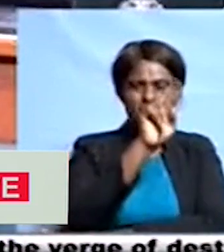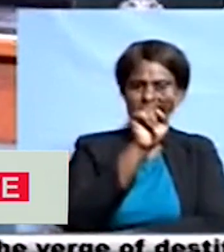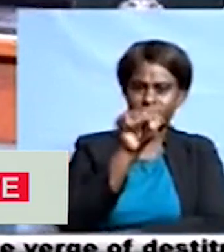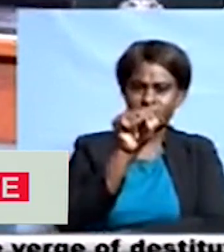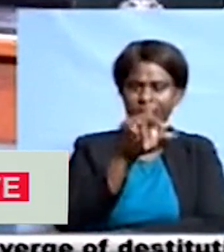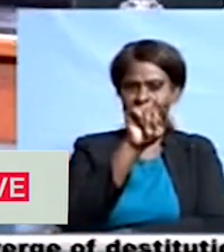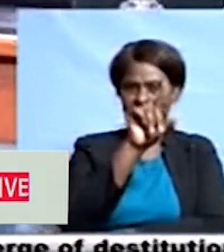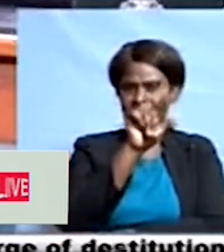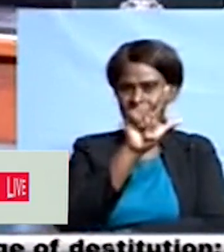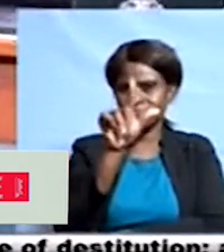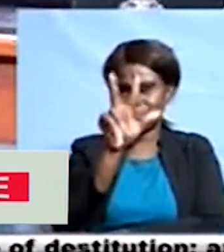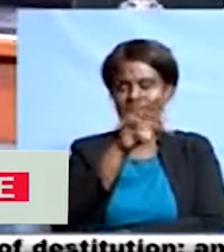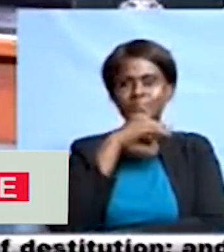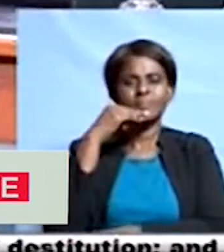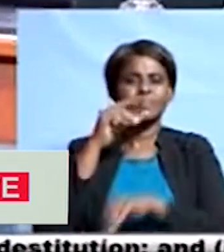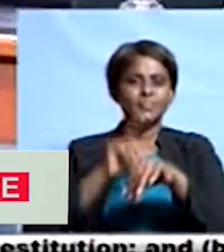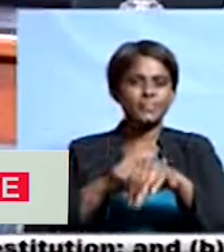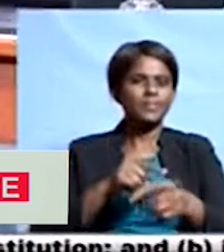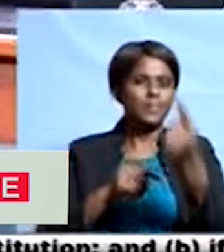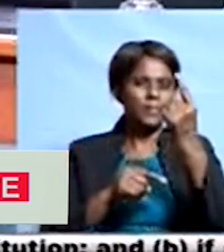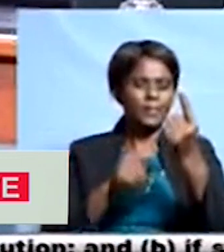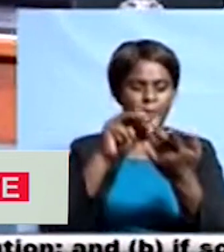farming season is